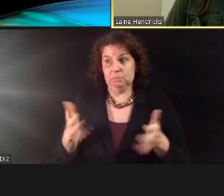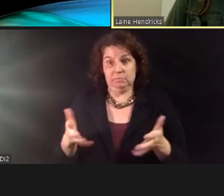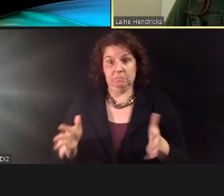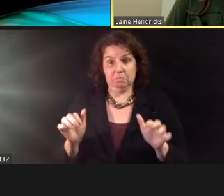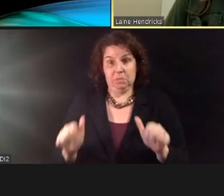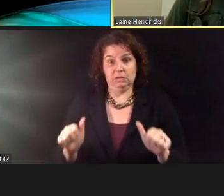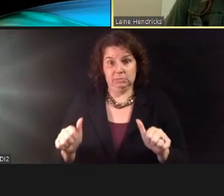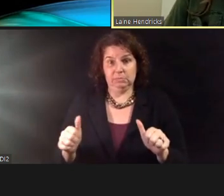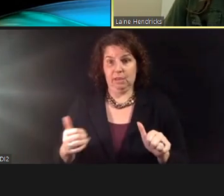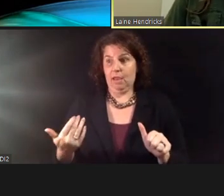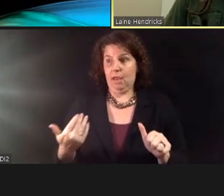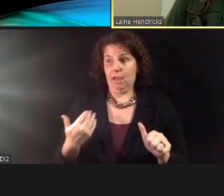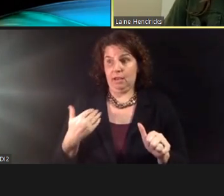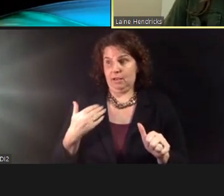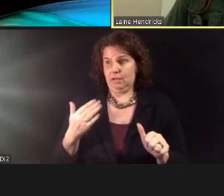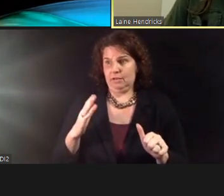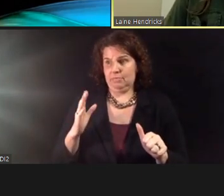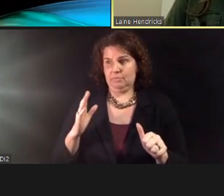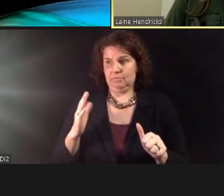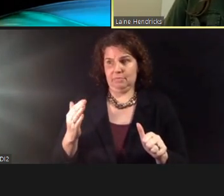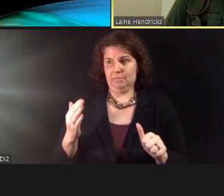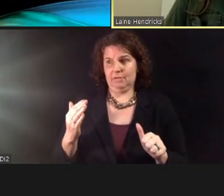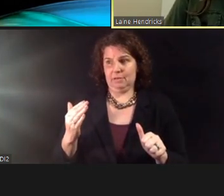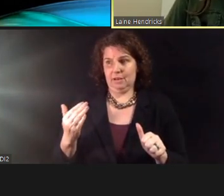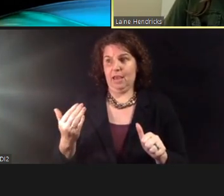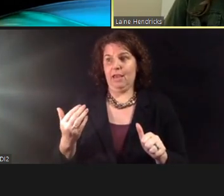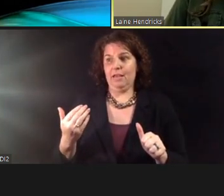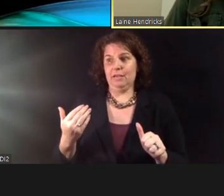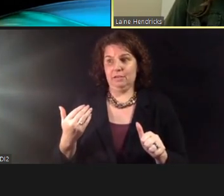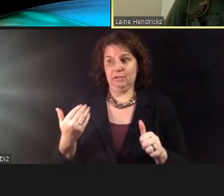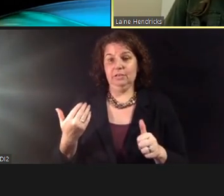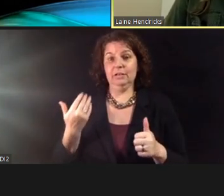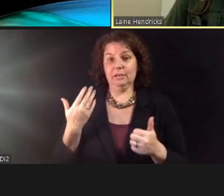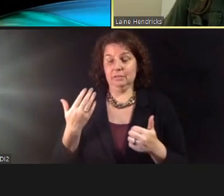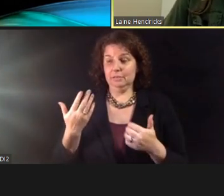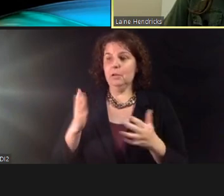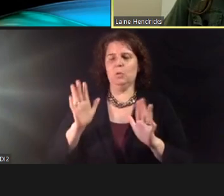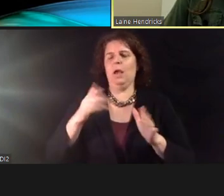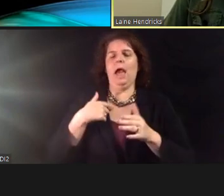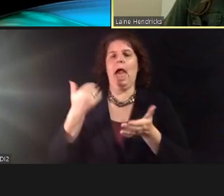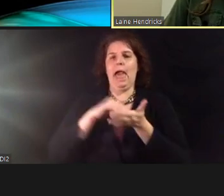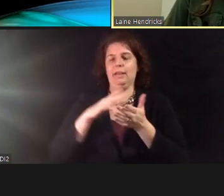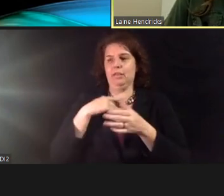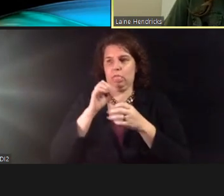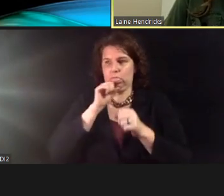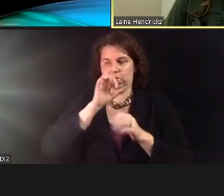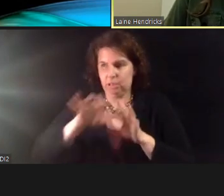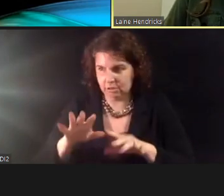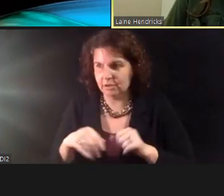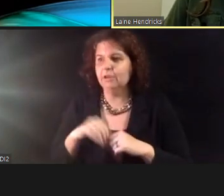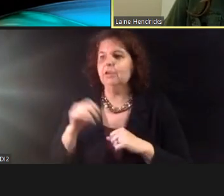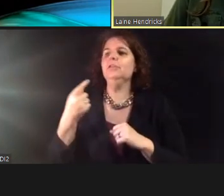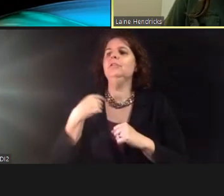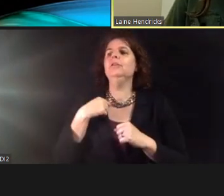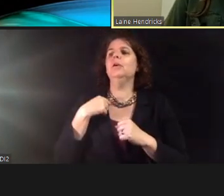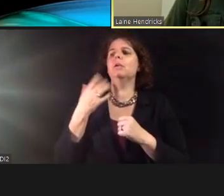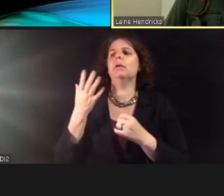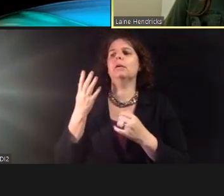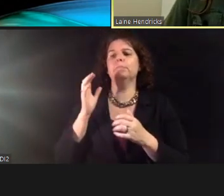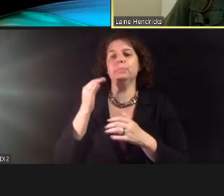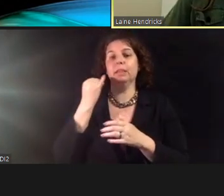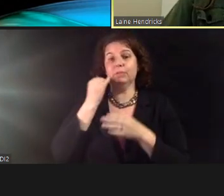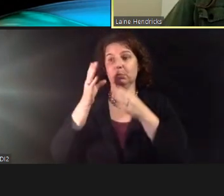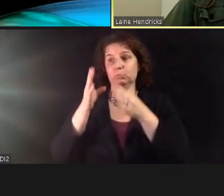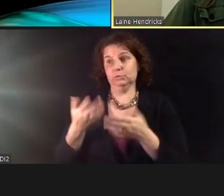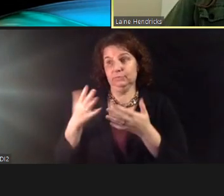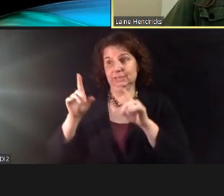let me start over there. Does a COVID-19 test show if someone may have had the virus previously? There